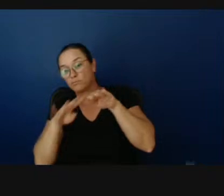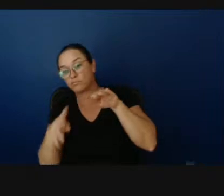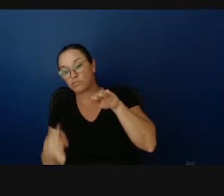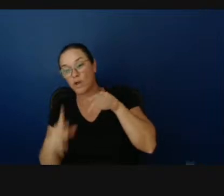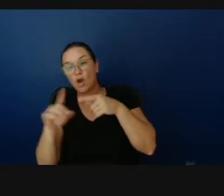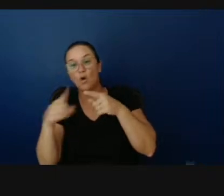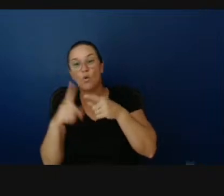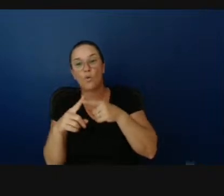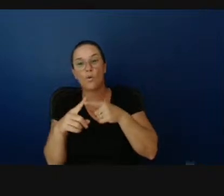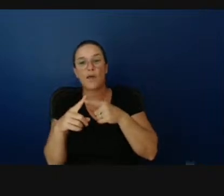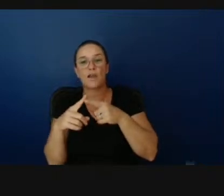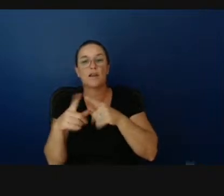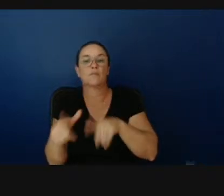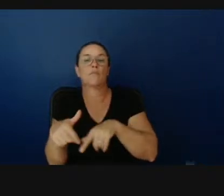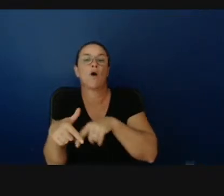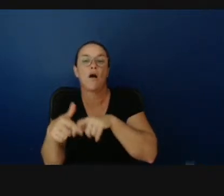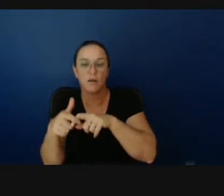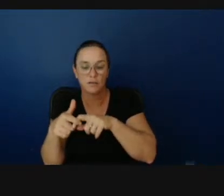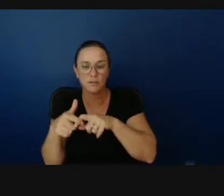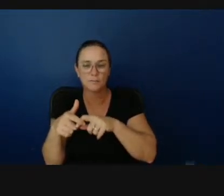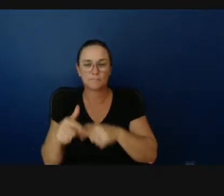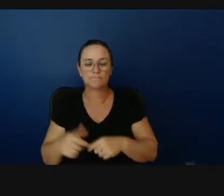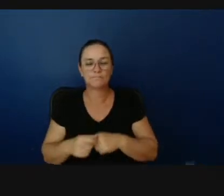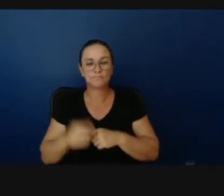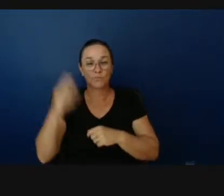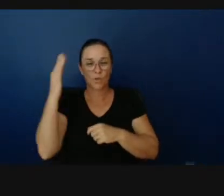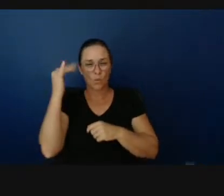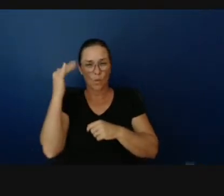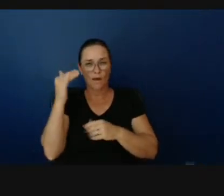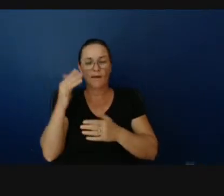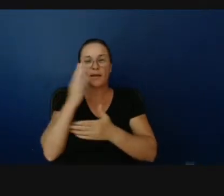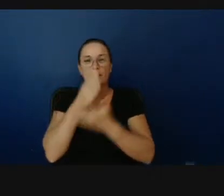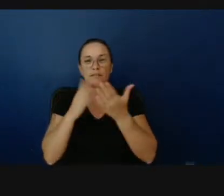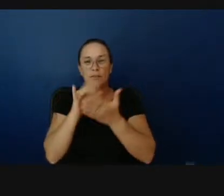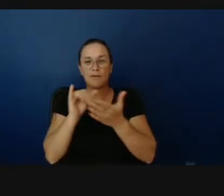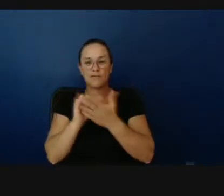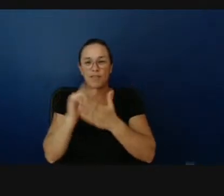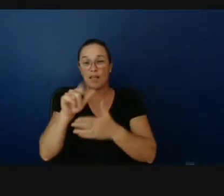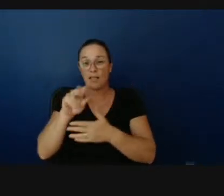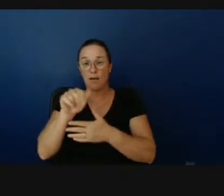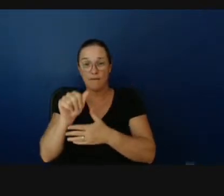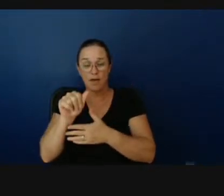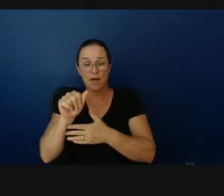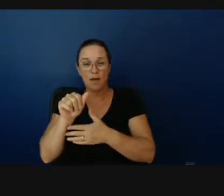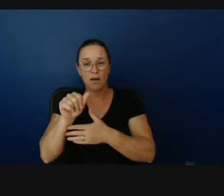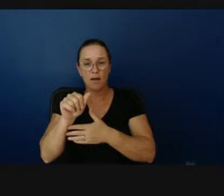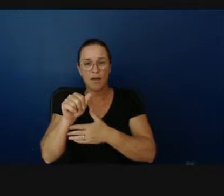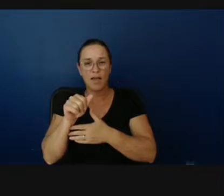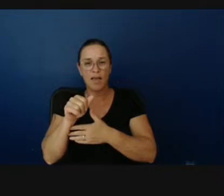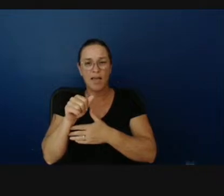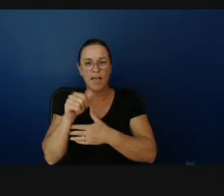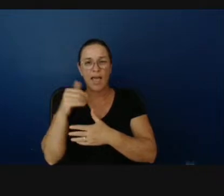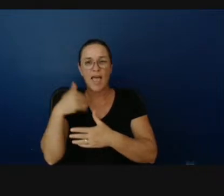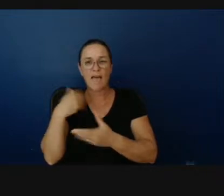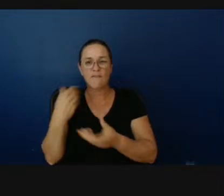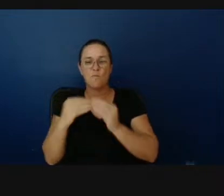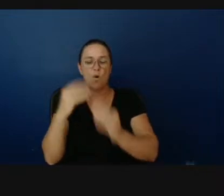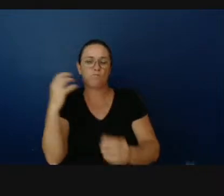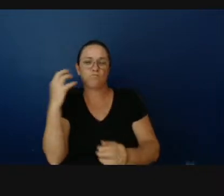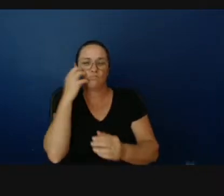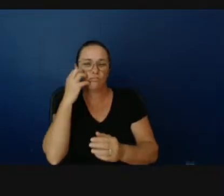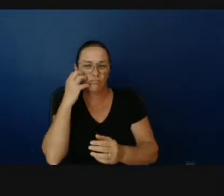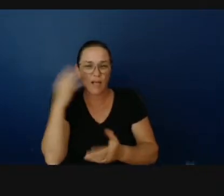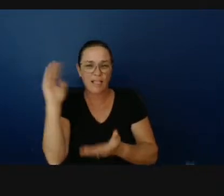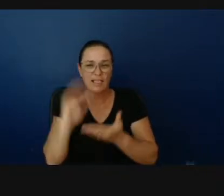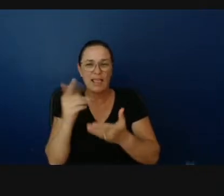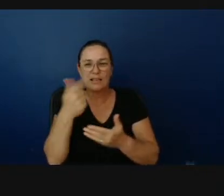pauses. And the thinking here was that some of that lava was really degassed and more dense. So as it